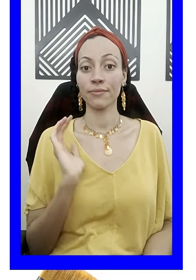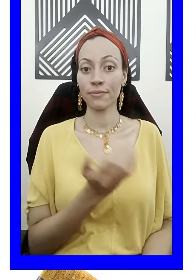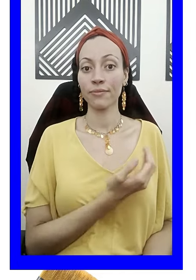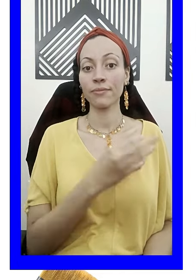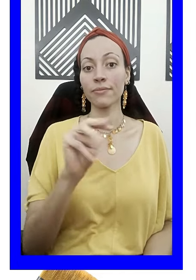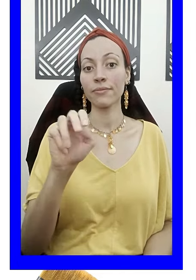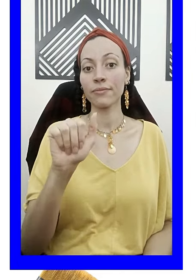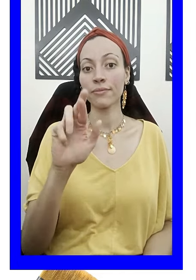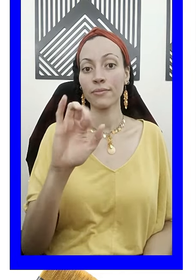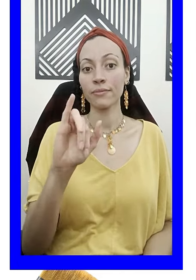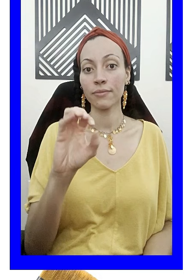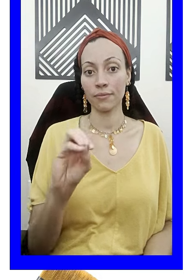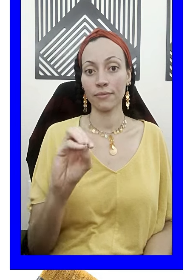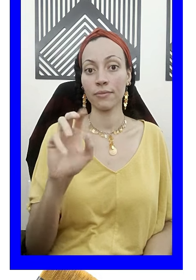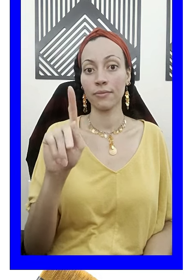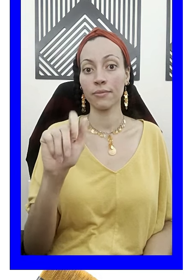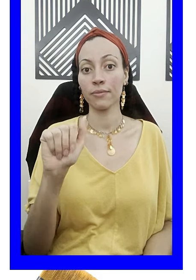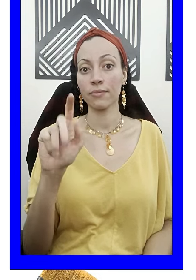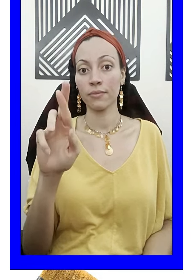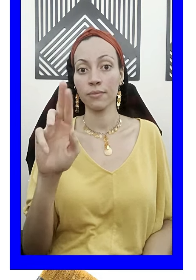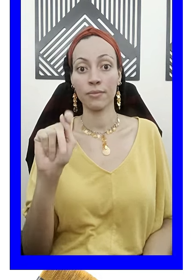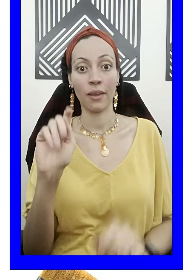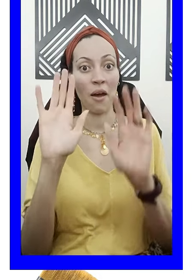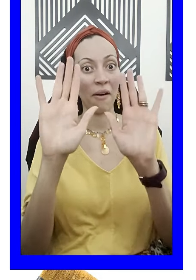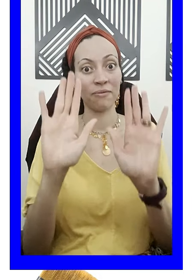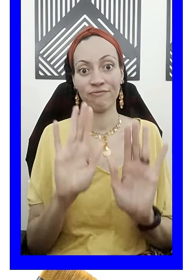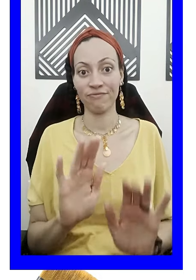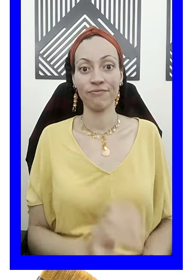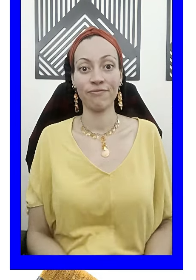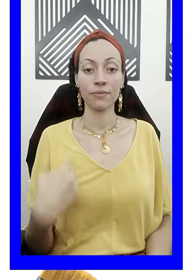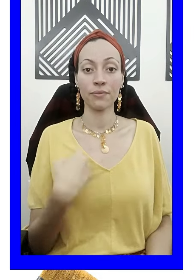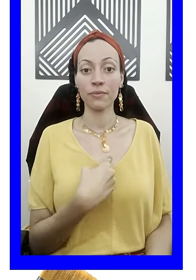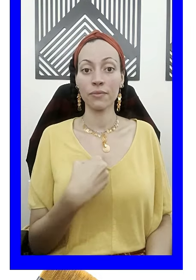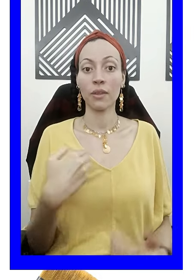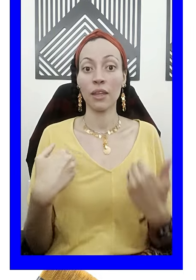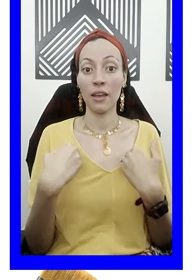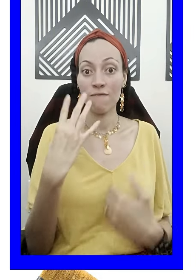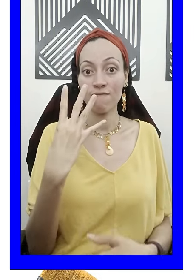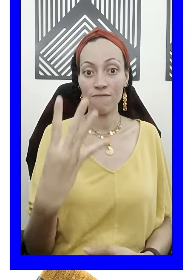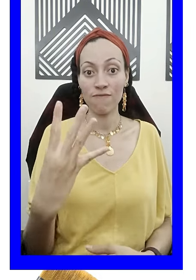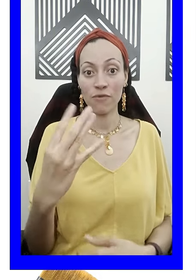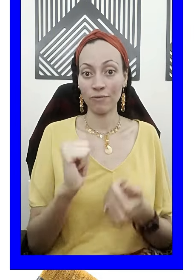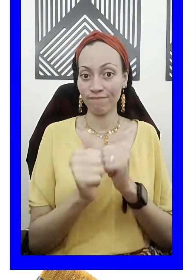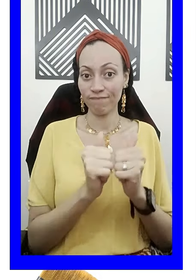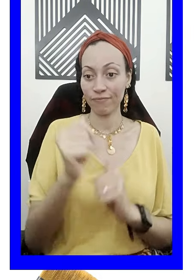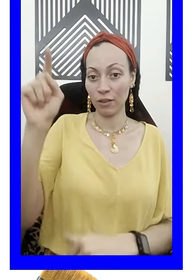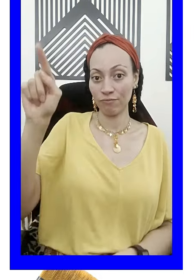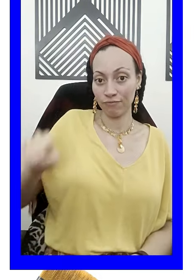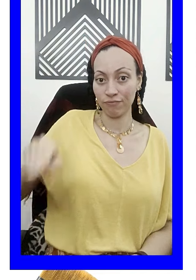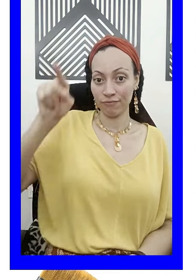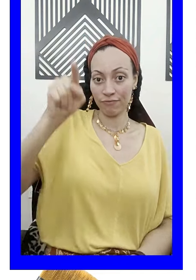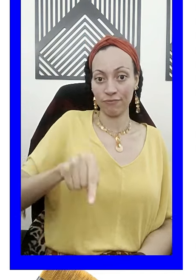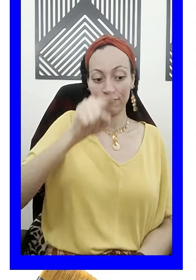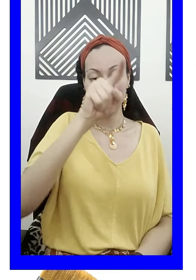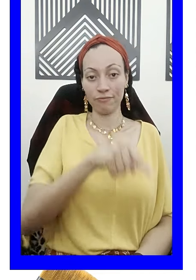Our Mario Kart tournament will be coming up very soon. It's been going great so far. We've had 4 rounds,